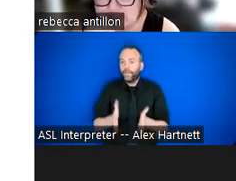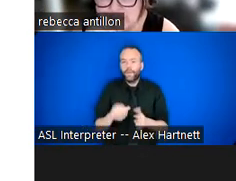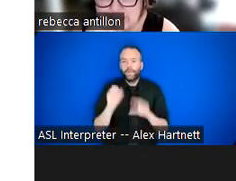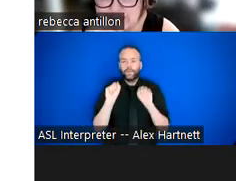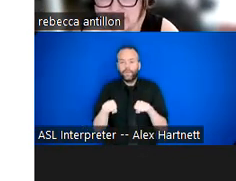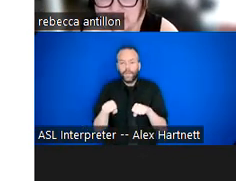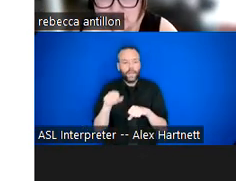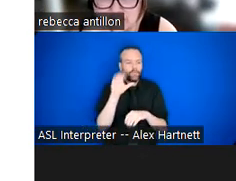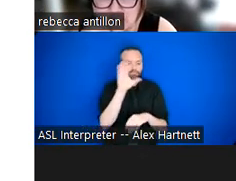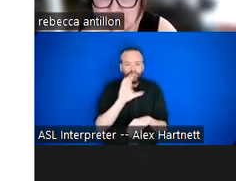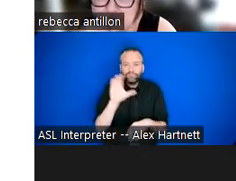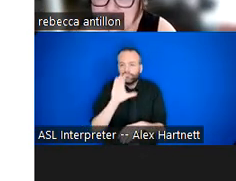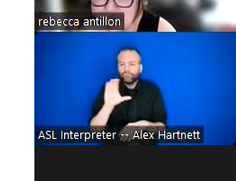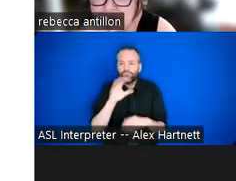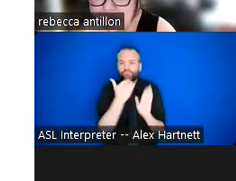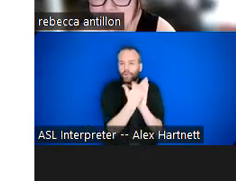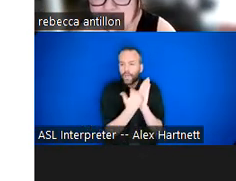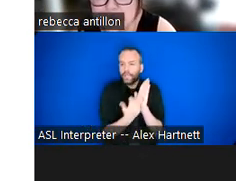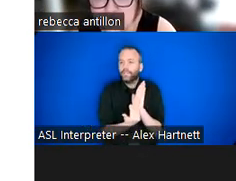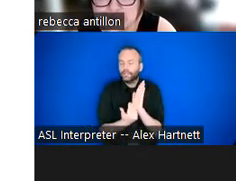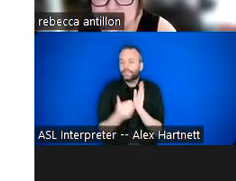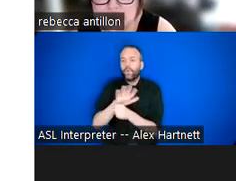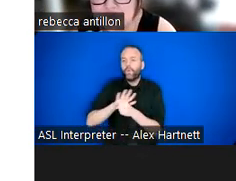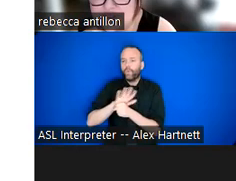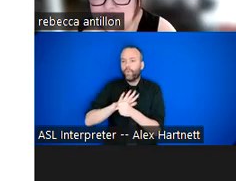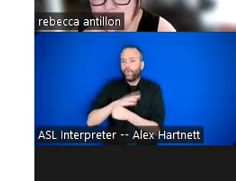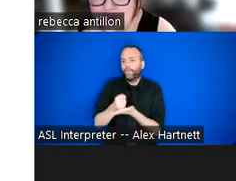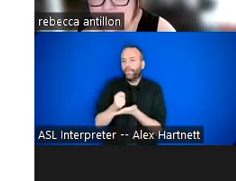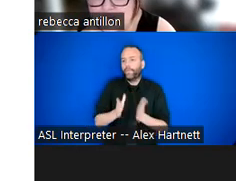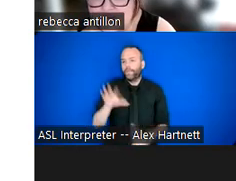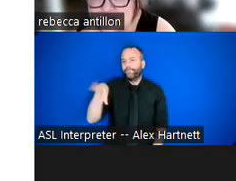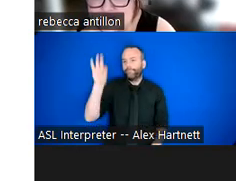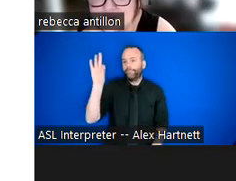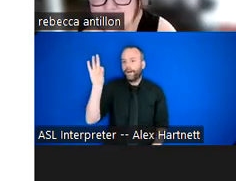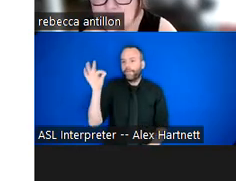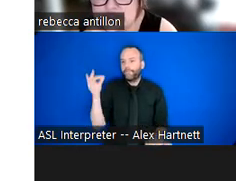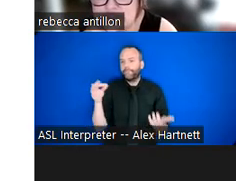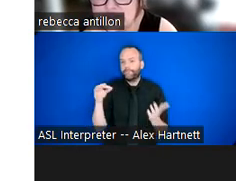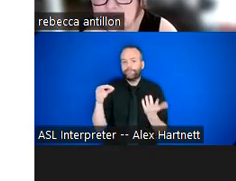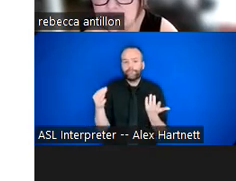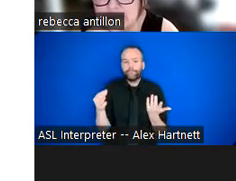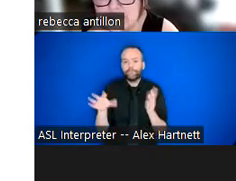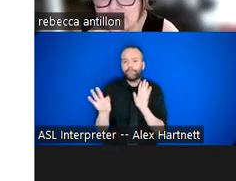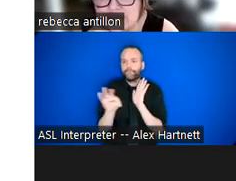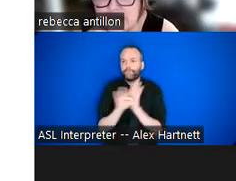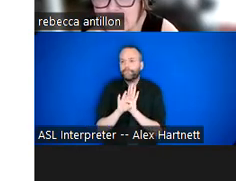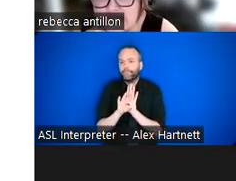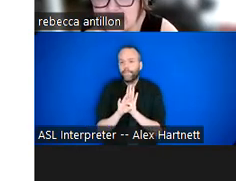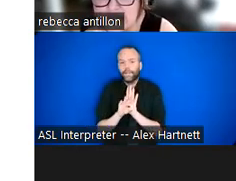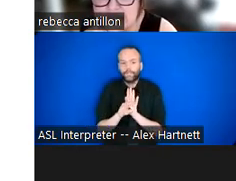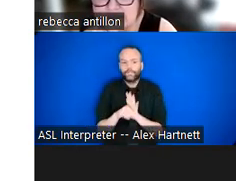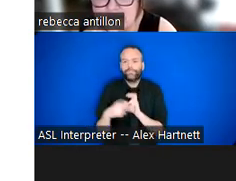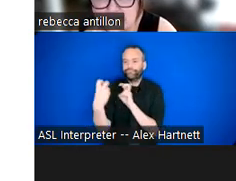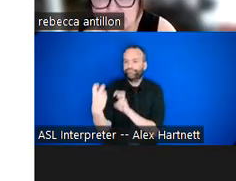the question we saw in the chat earlier. So we encourage you to visit their website, which is on the